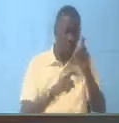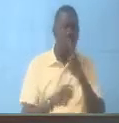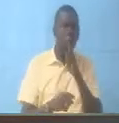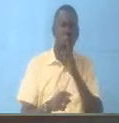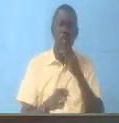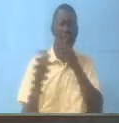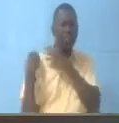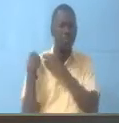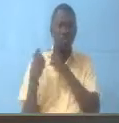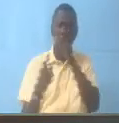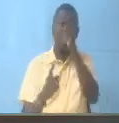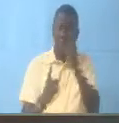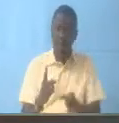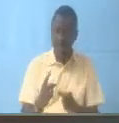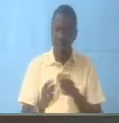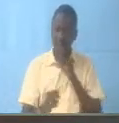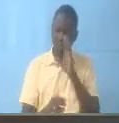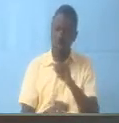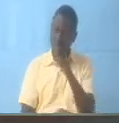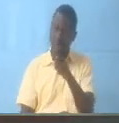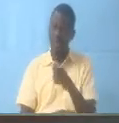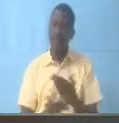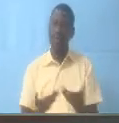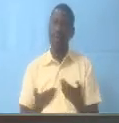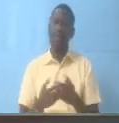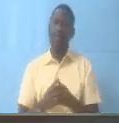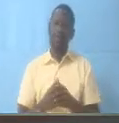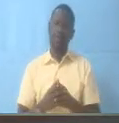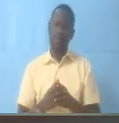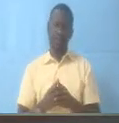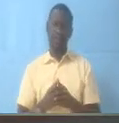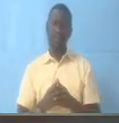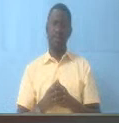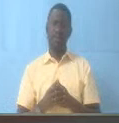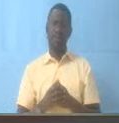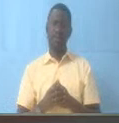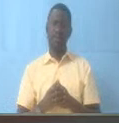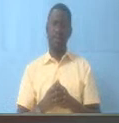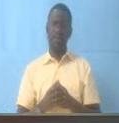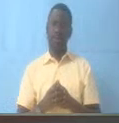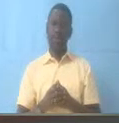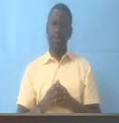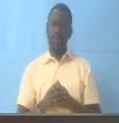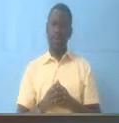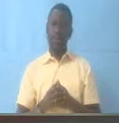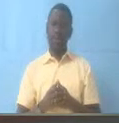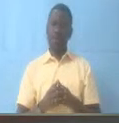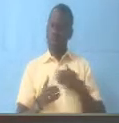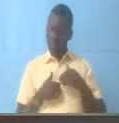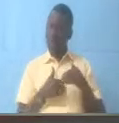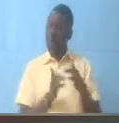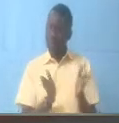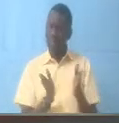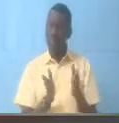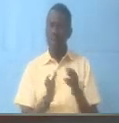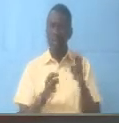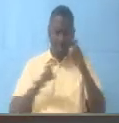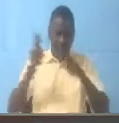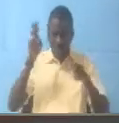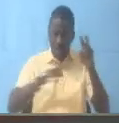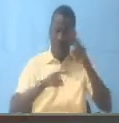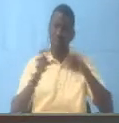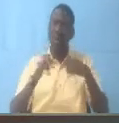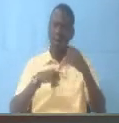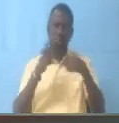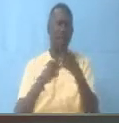xale yooyu. We set out to look into that, but the evidence we had was not sufficient to